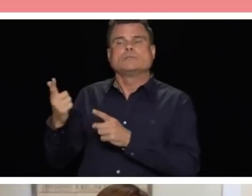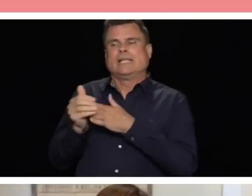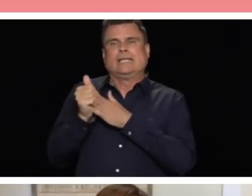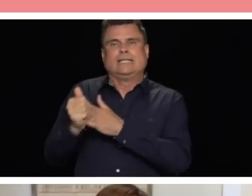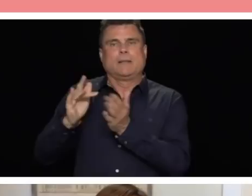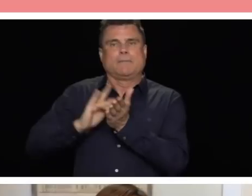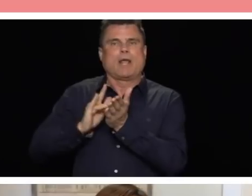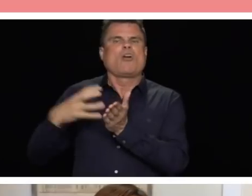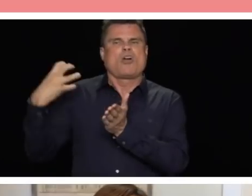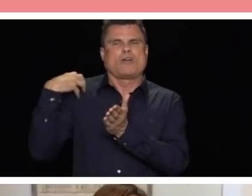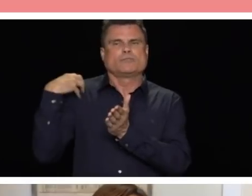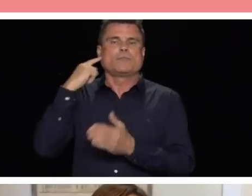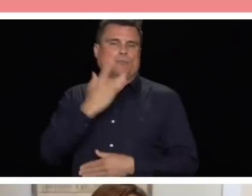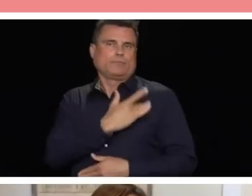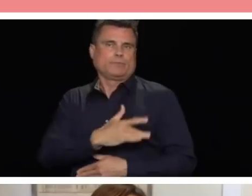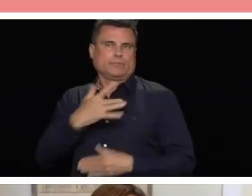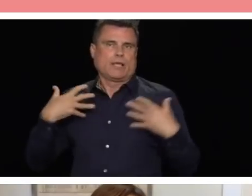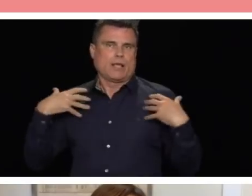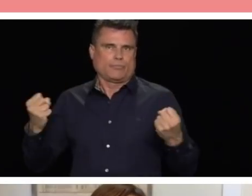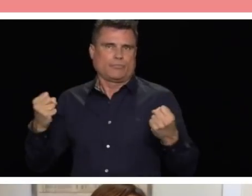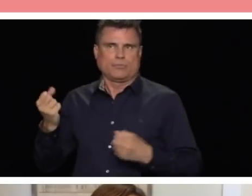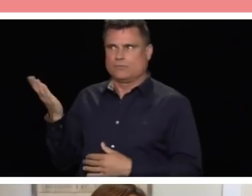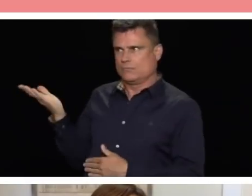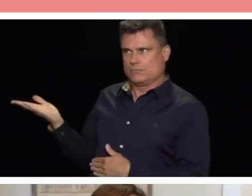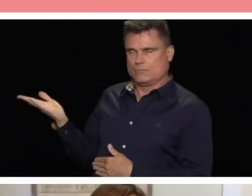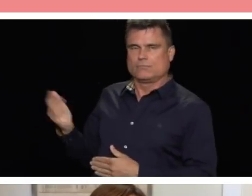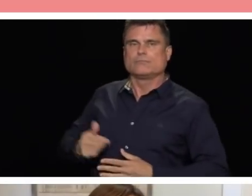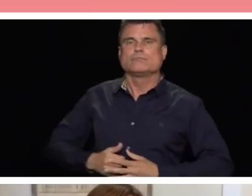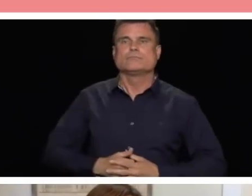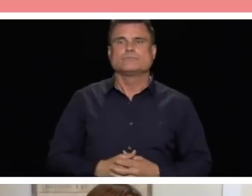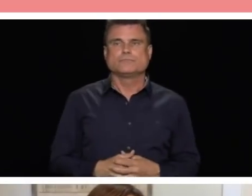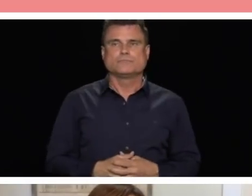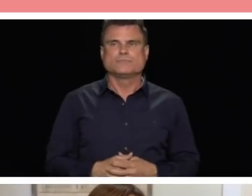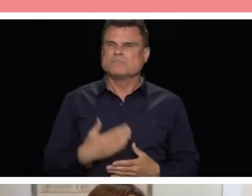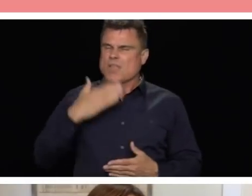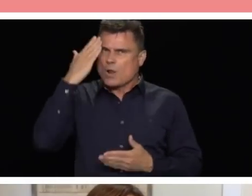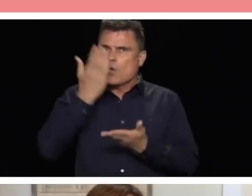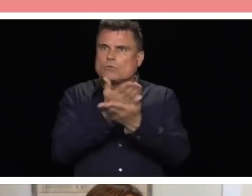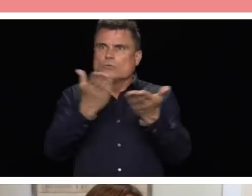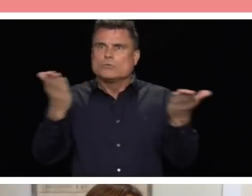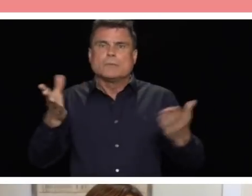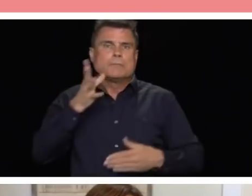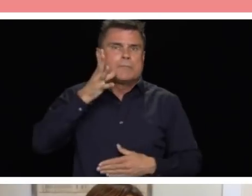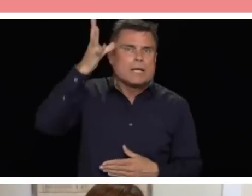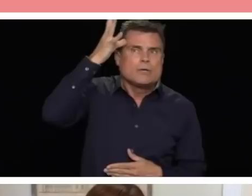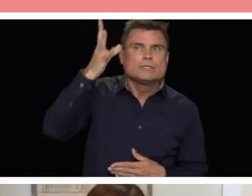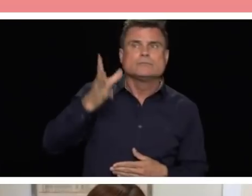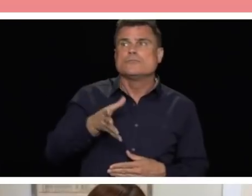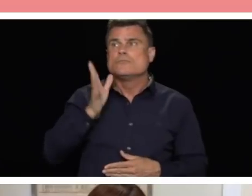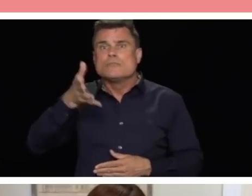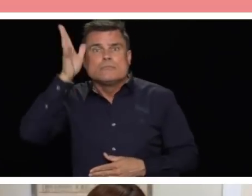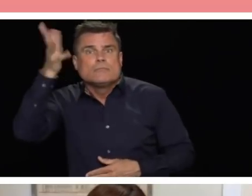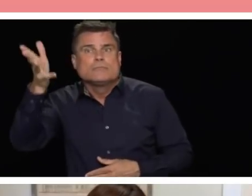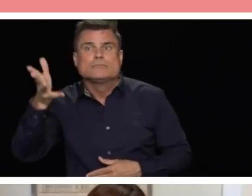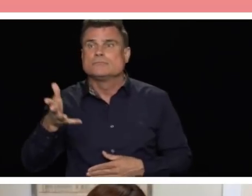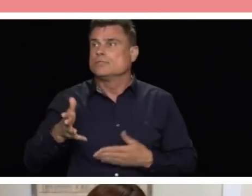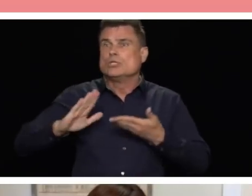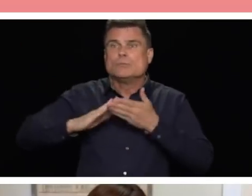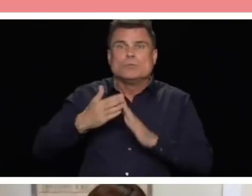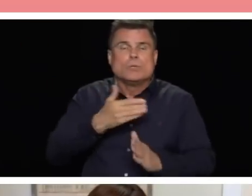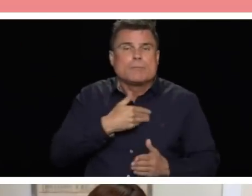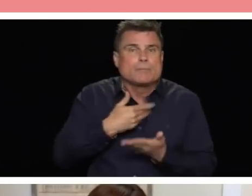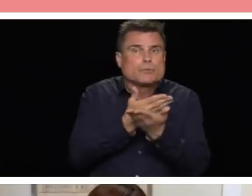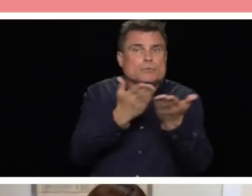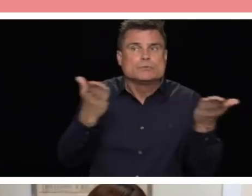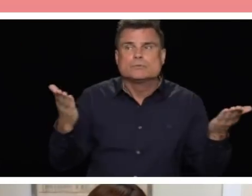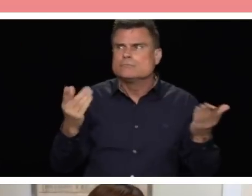Columbians, parents, grandparents, and community members. We know that there are a lot of questions about childcare